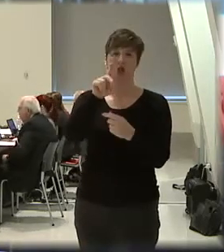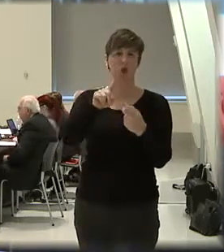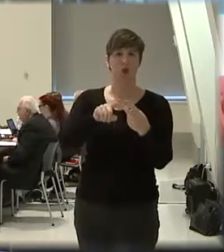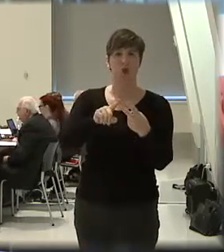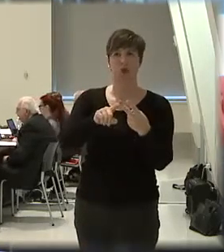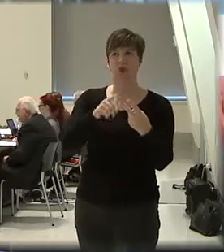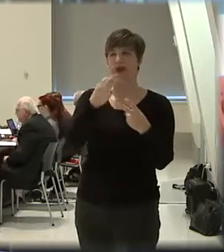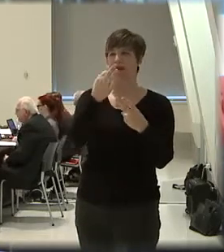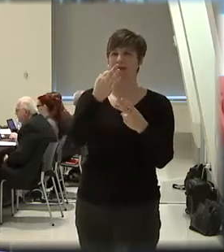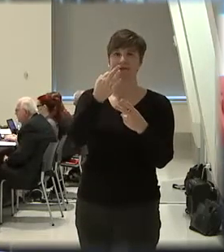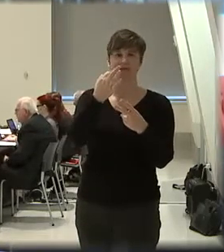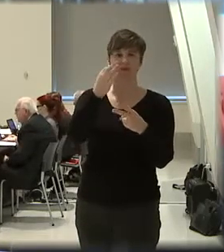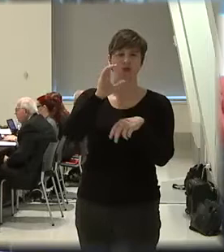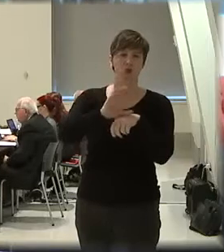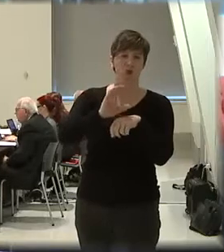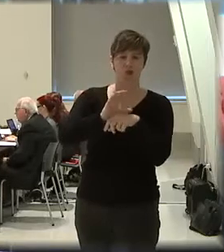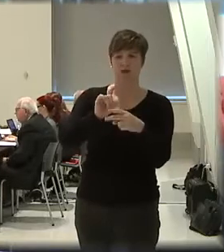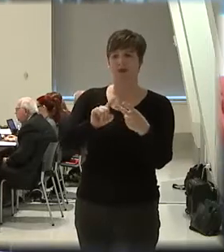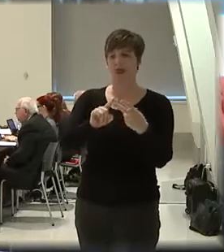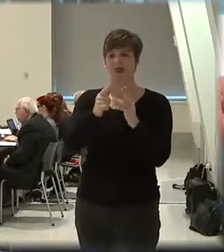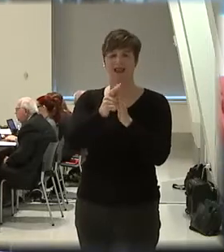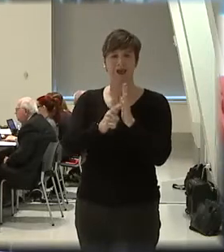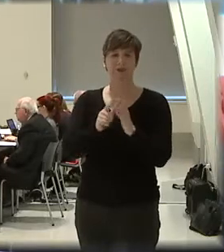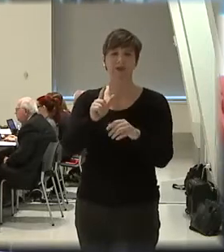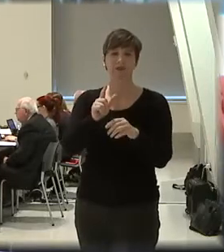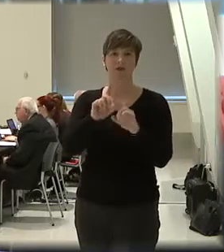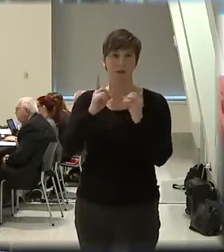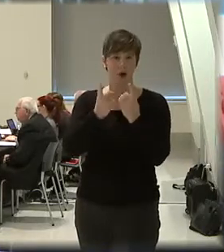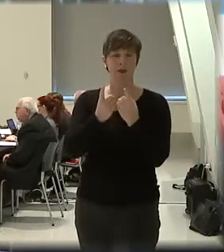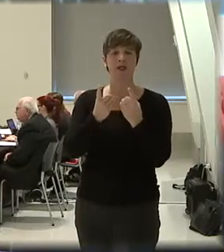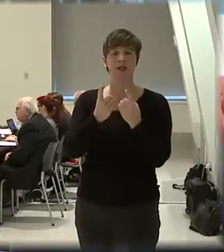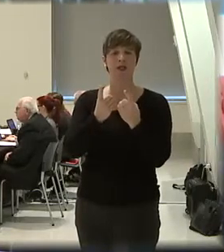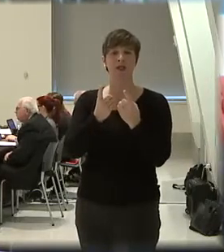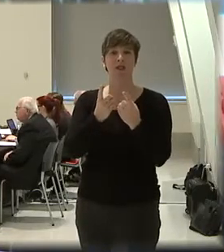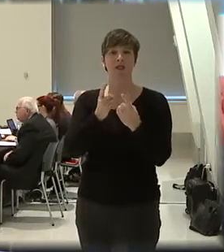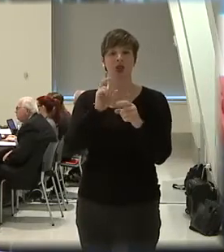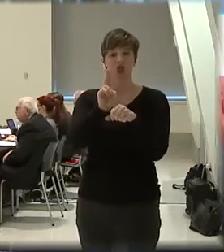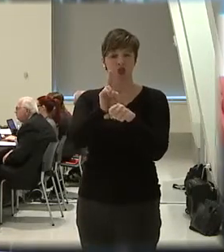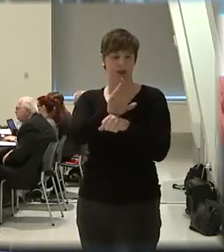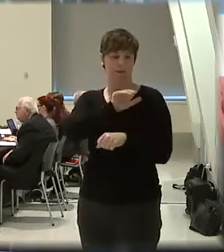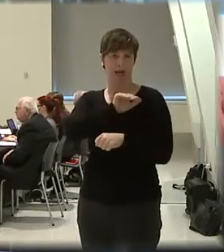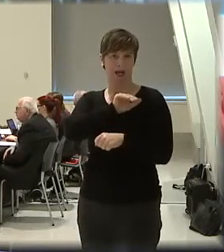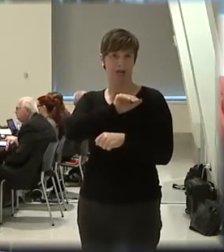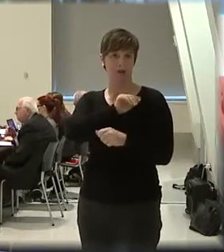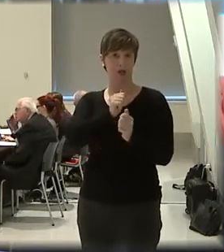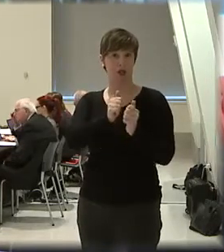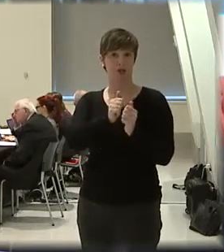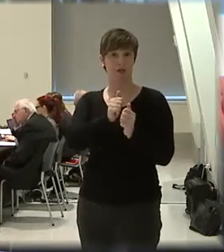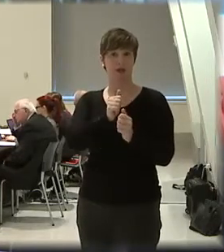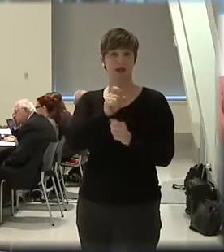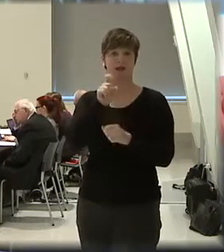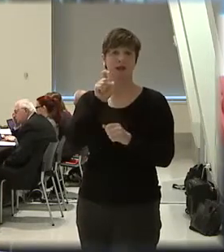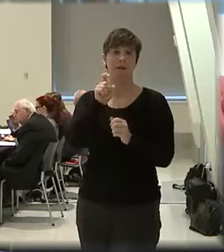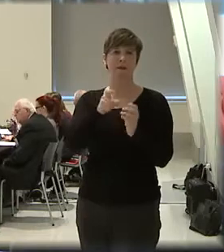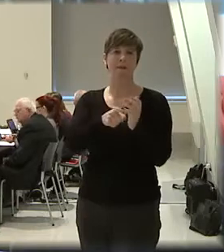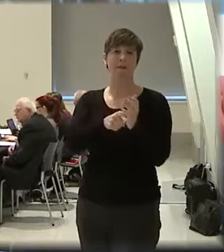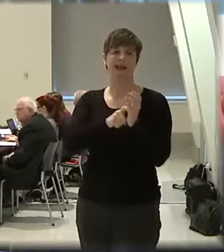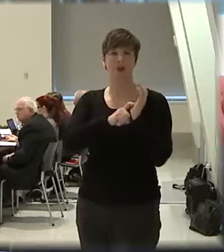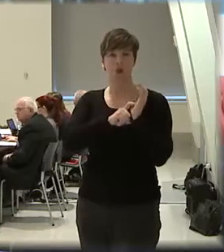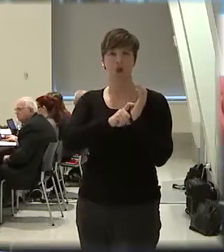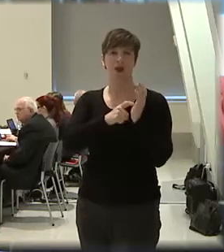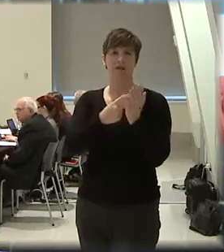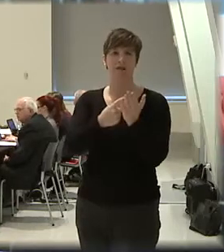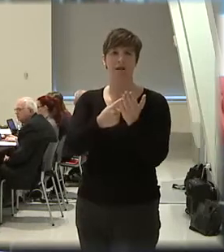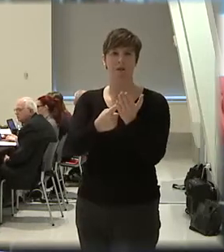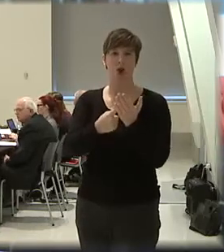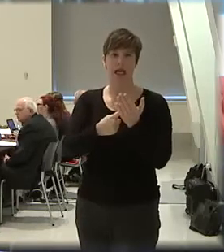faith-based partners, and local legal departments. Implementing body cameras in most cases is a mandatory subject of bargaining